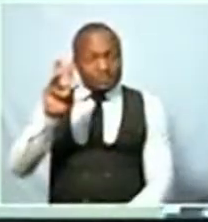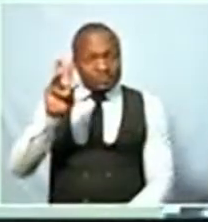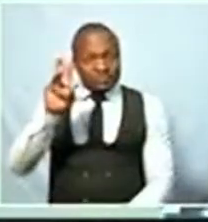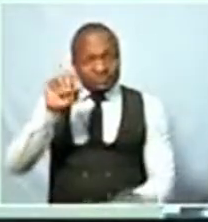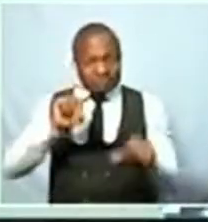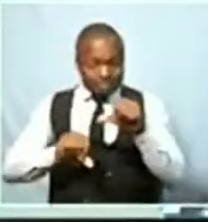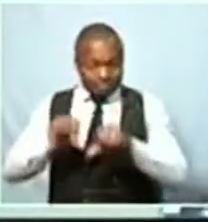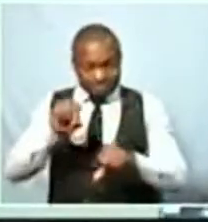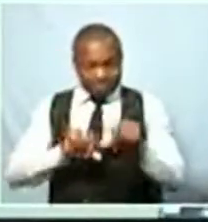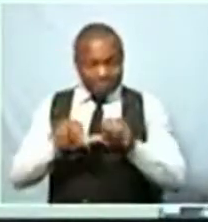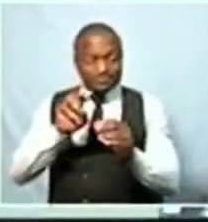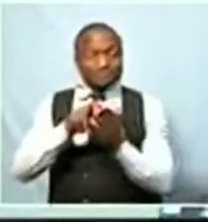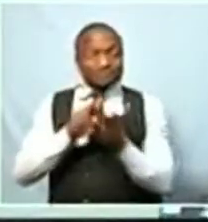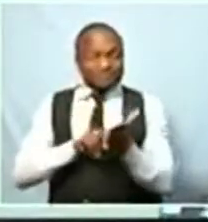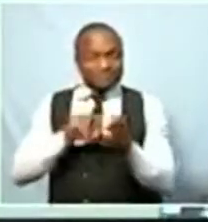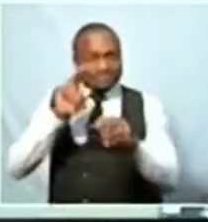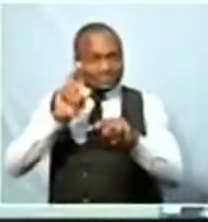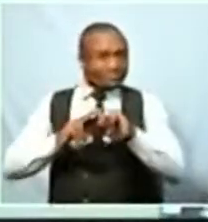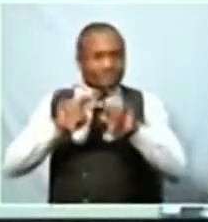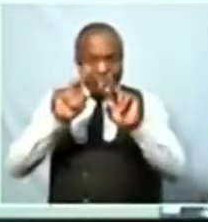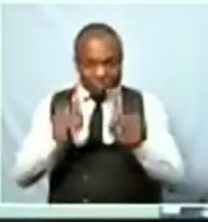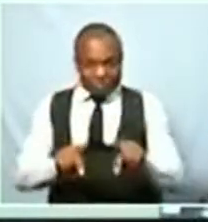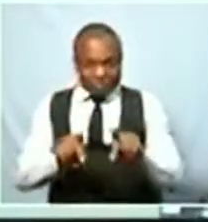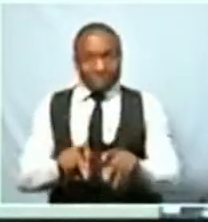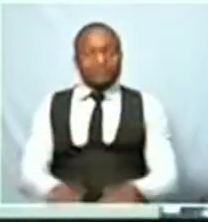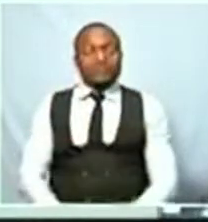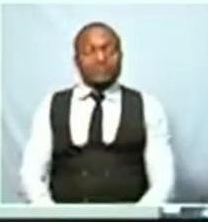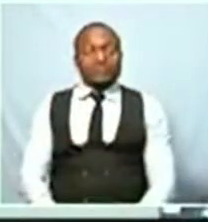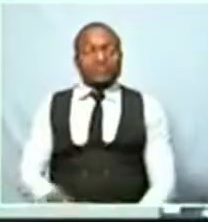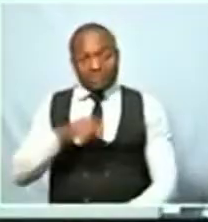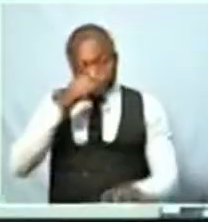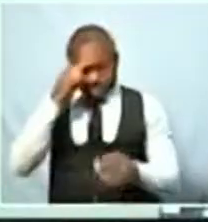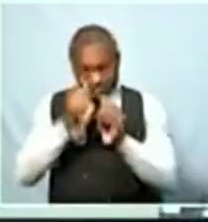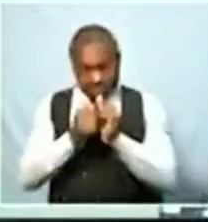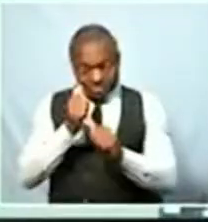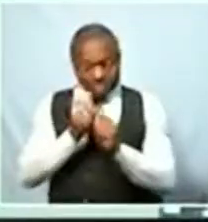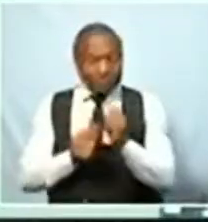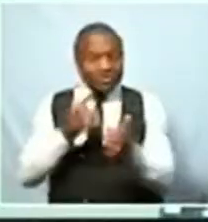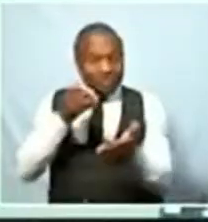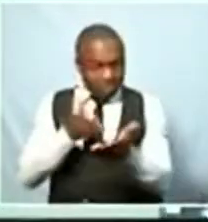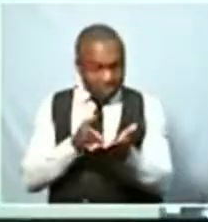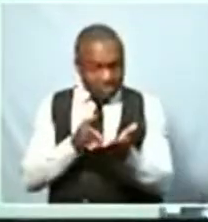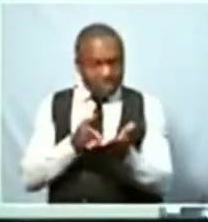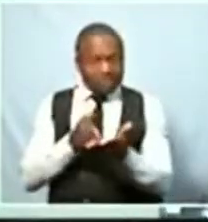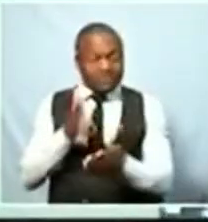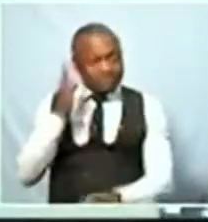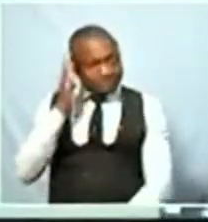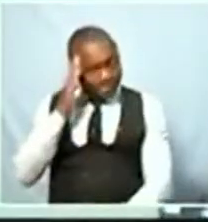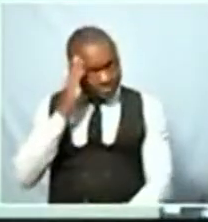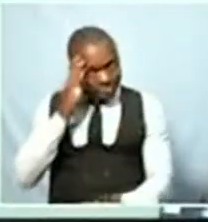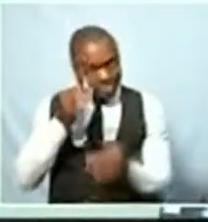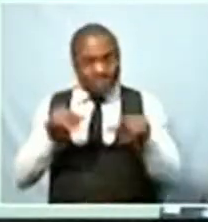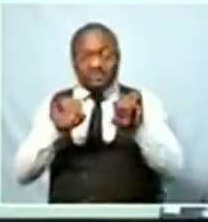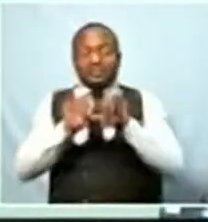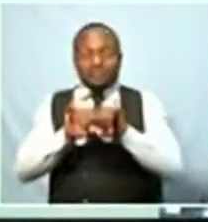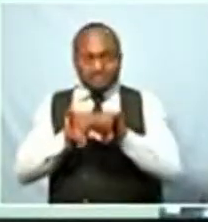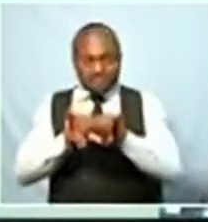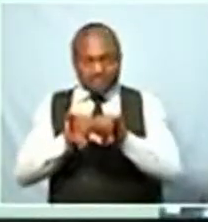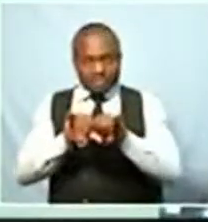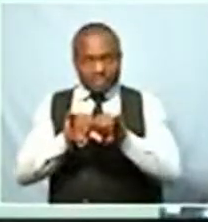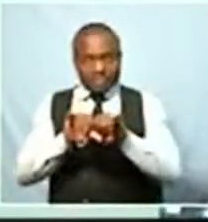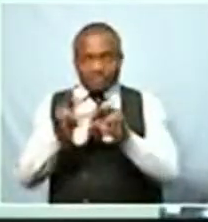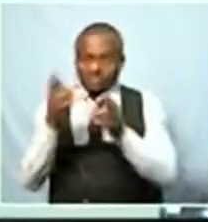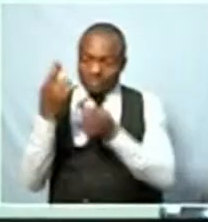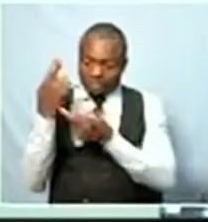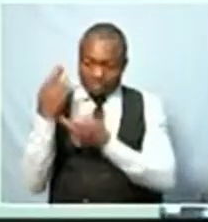reports. Chairperson, in the light of the aforementioned and being cognizant of the important role